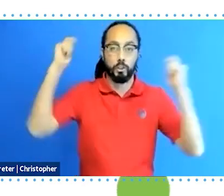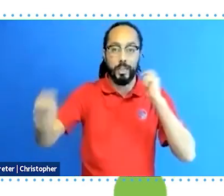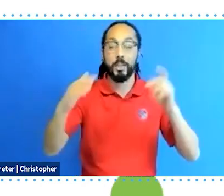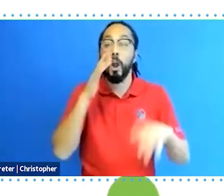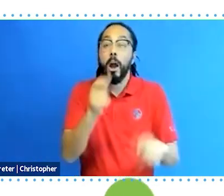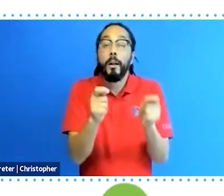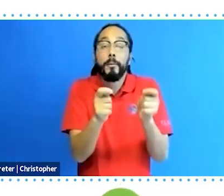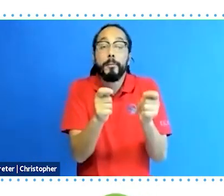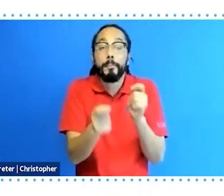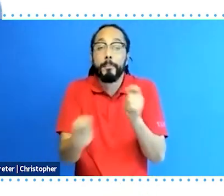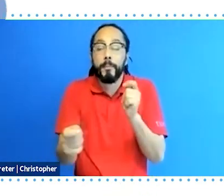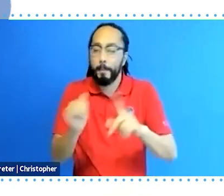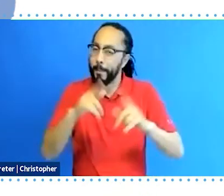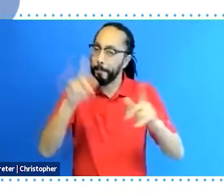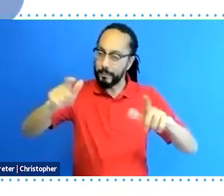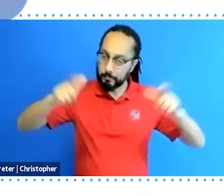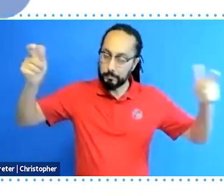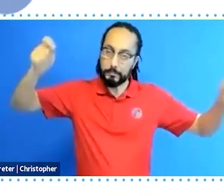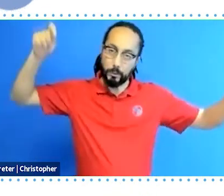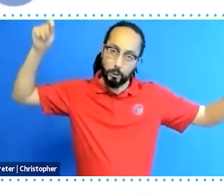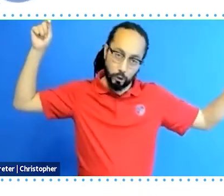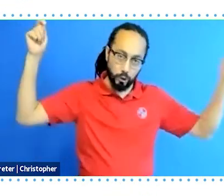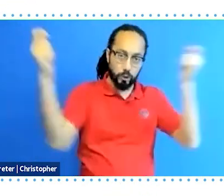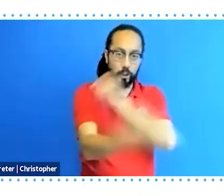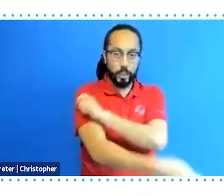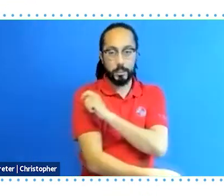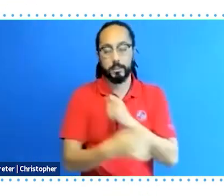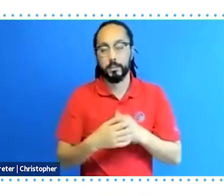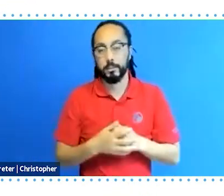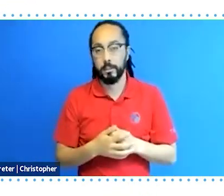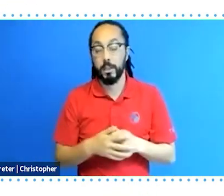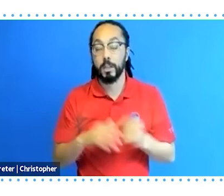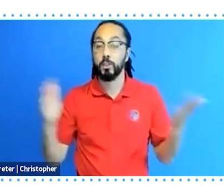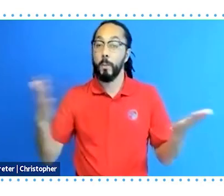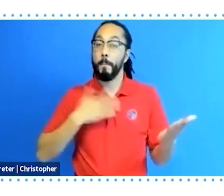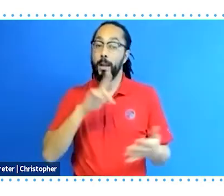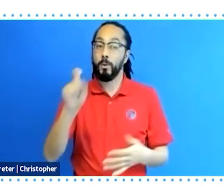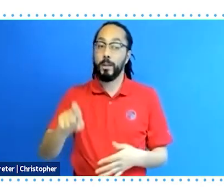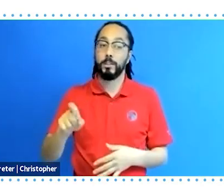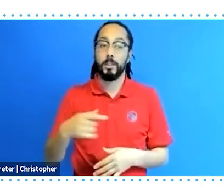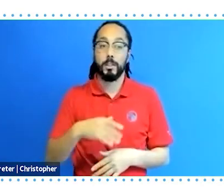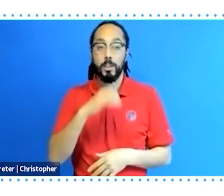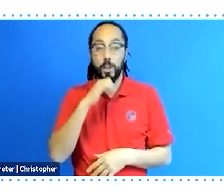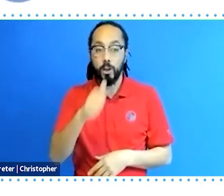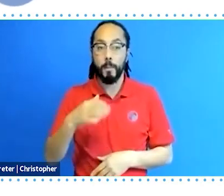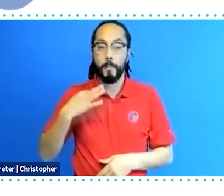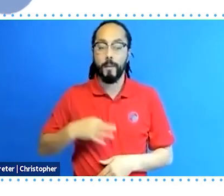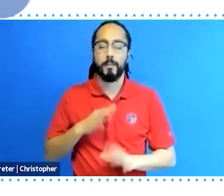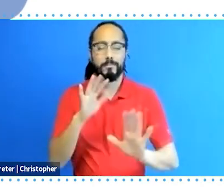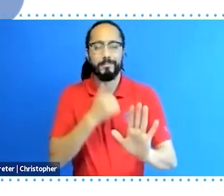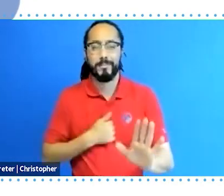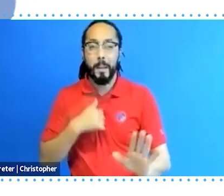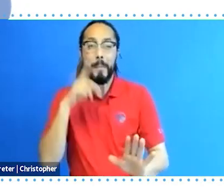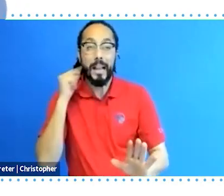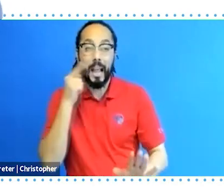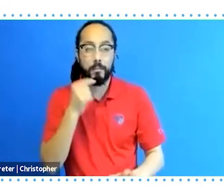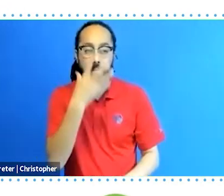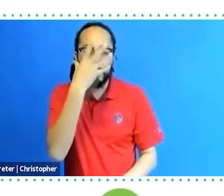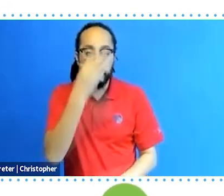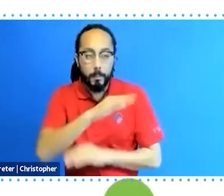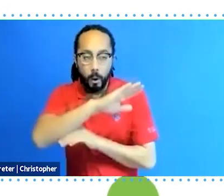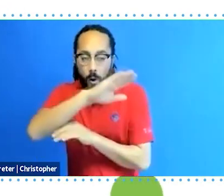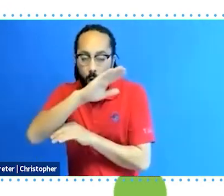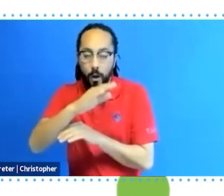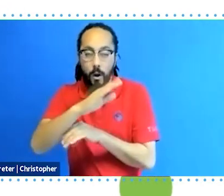adjustments. So that for me is the first thing, is, do we need to have all of these nonprofits? She's been asleep all day and now she needs some attention.